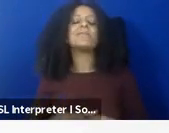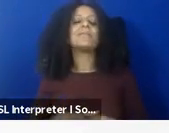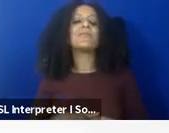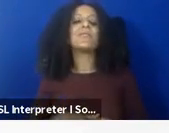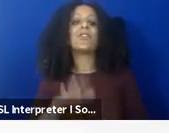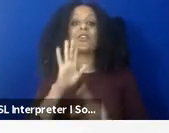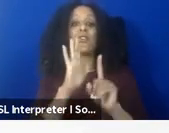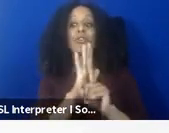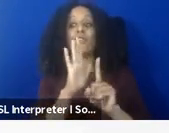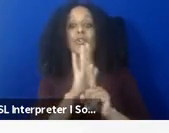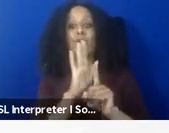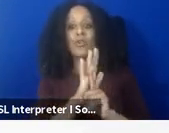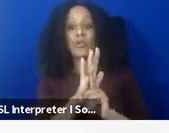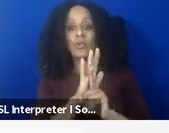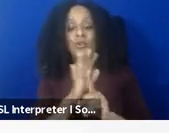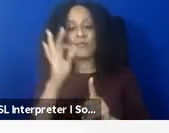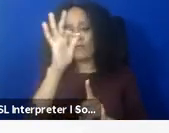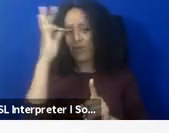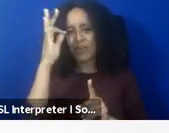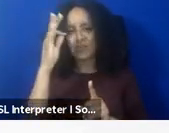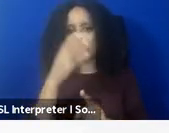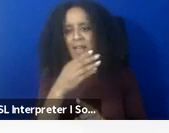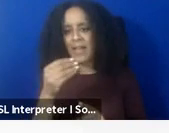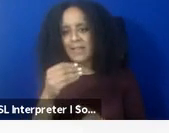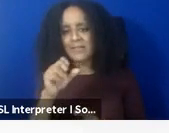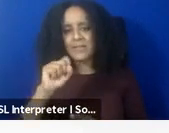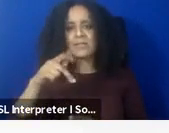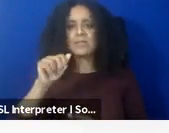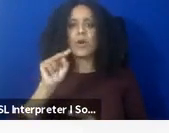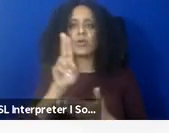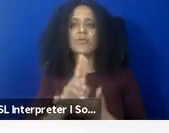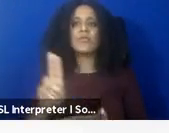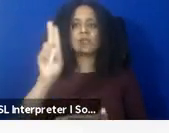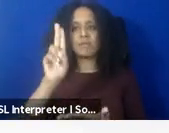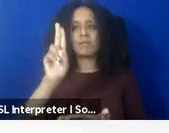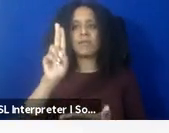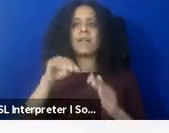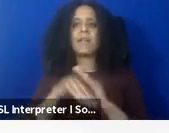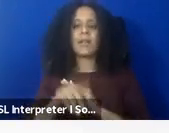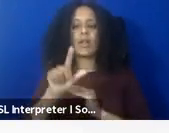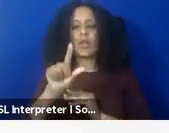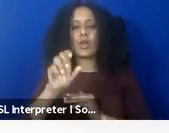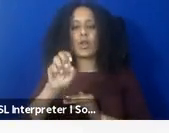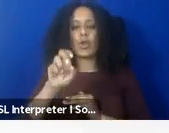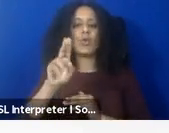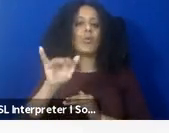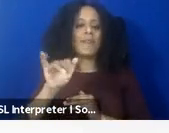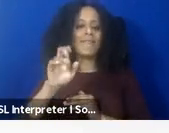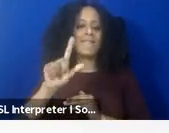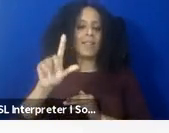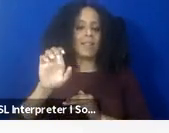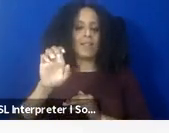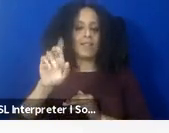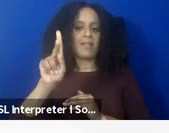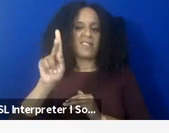her undergraduate in French at Spalding University in Louisville, Kentucky in 1972, a master